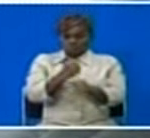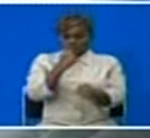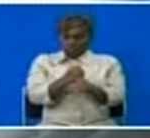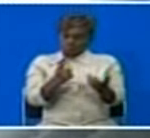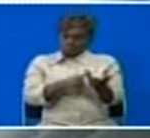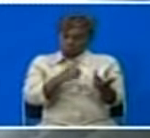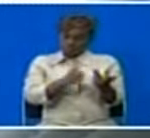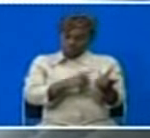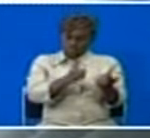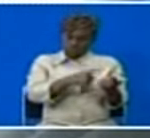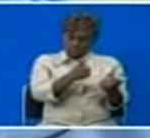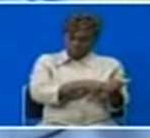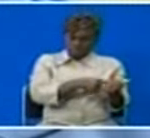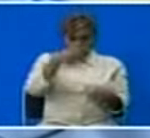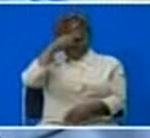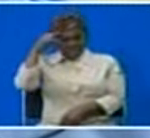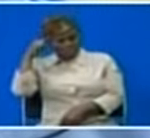our calculations because